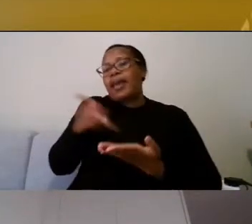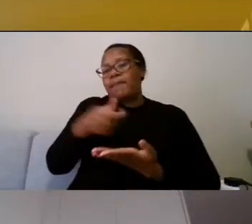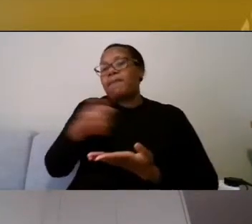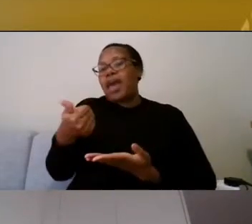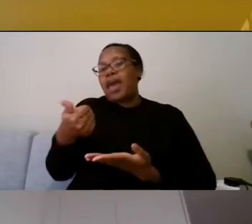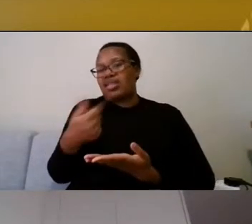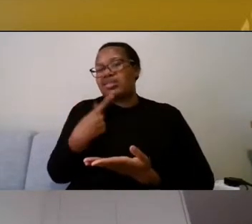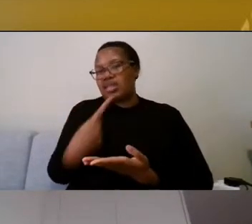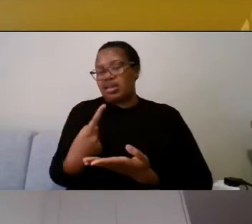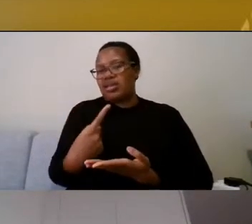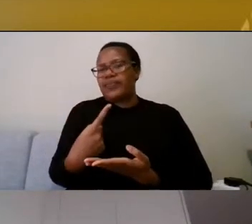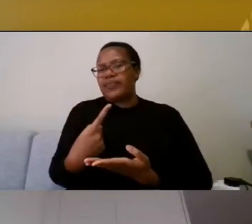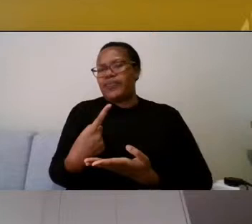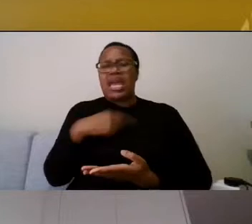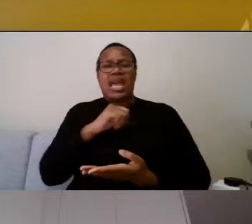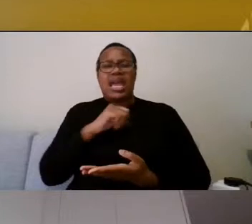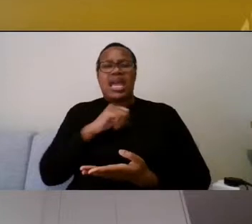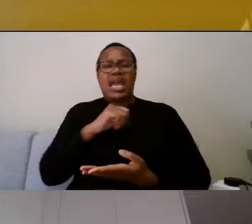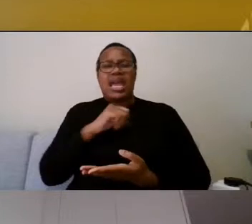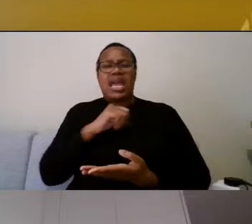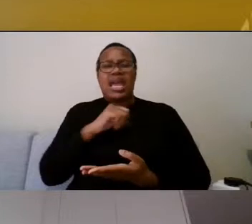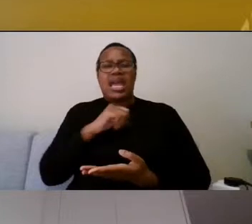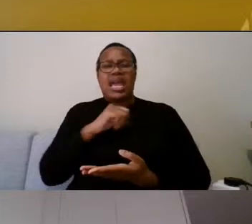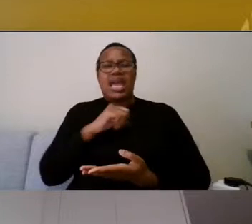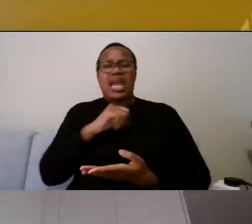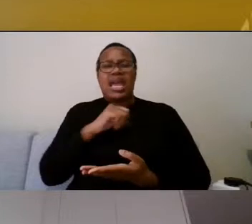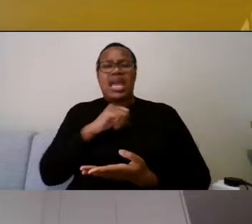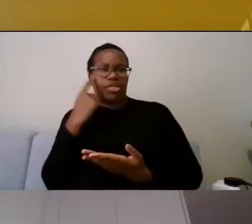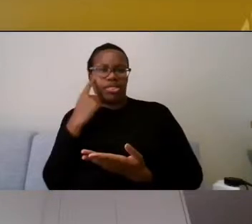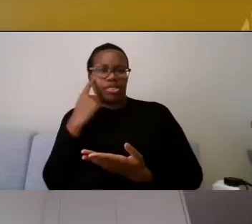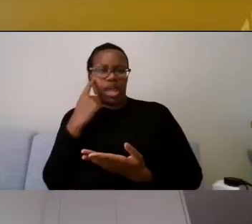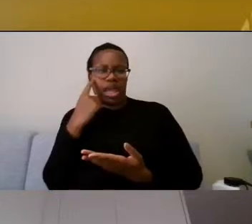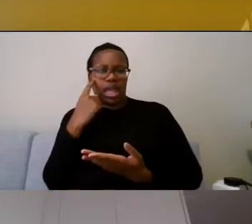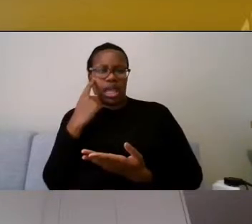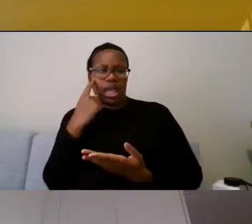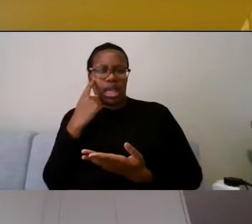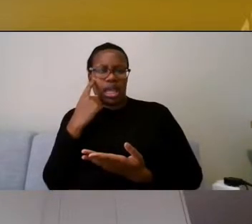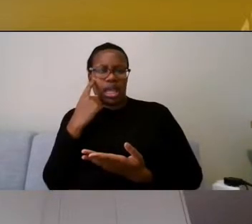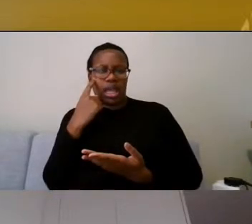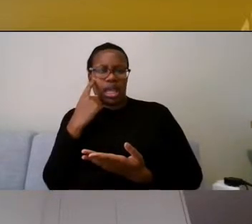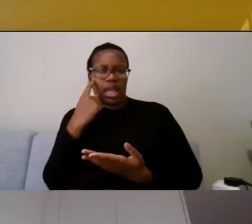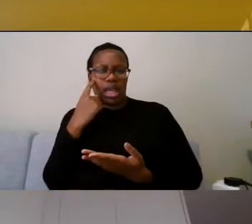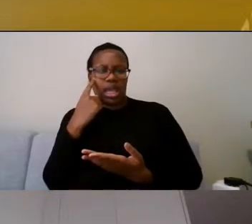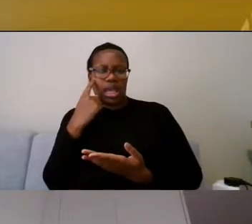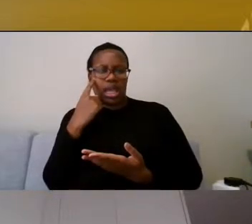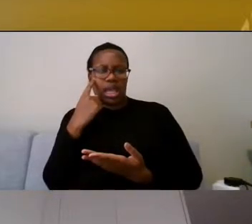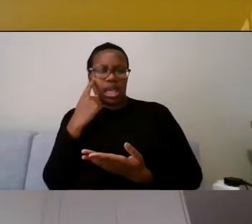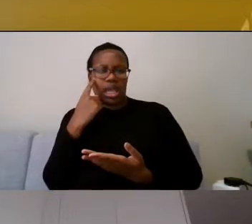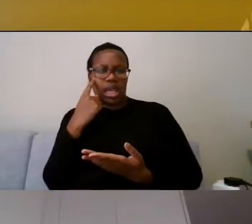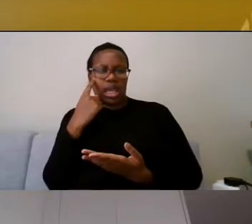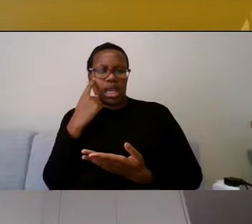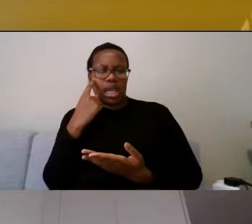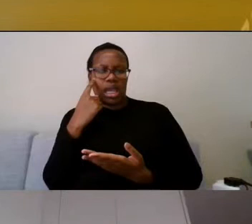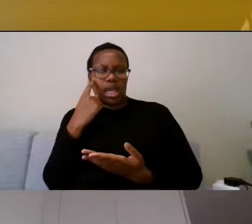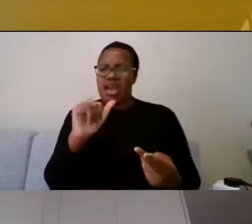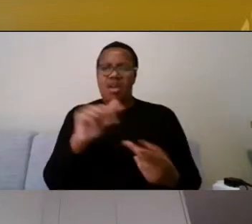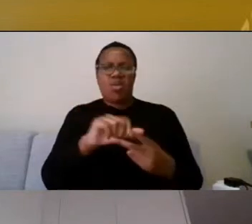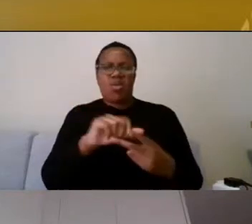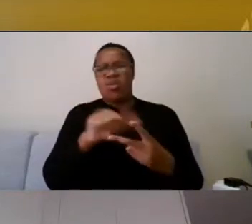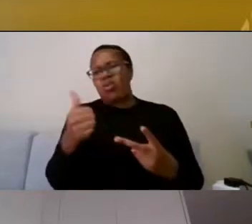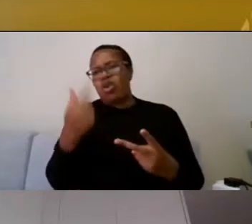not sure. I think it was I think it was Honourable Goya, or it might have been Honourable Zandamela,